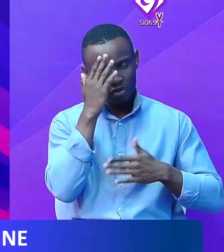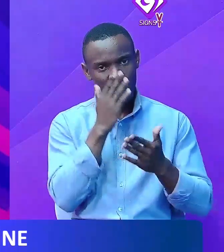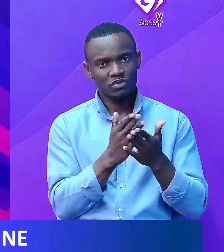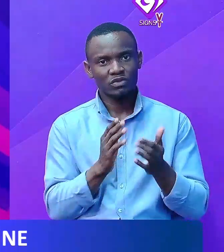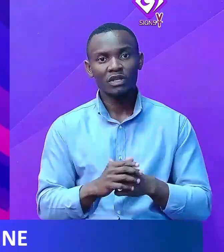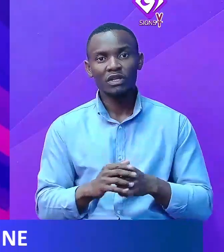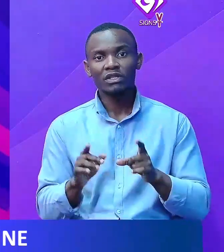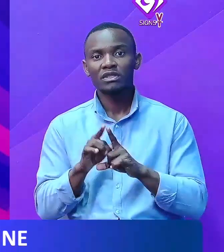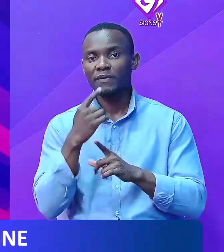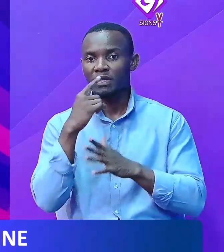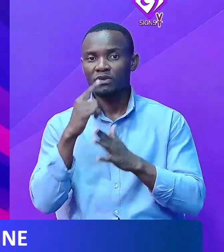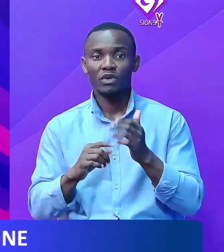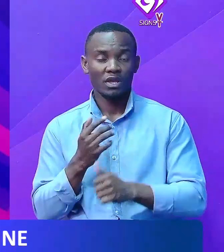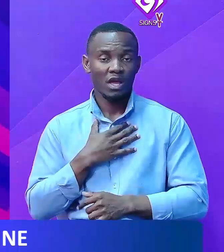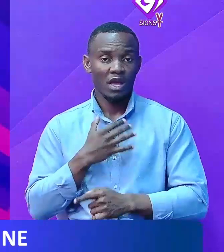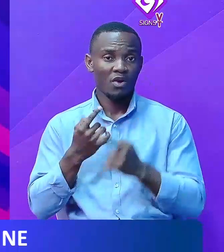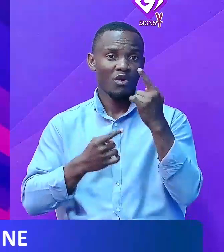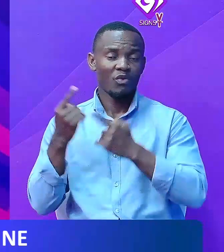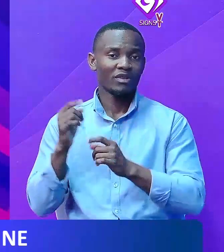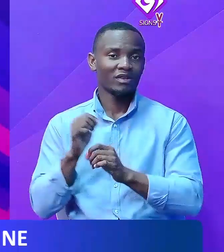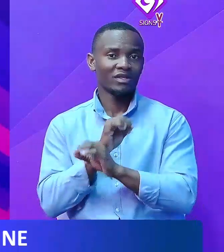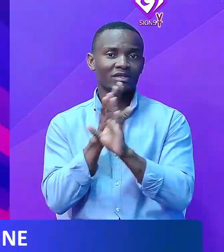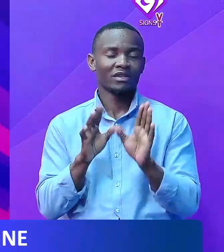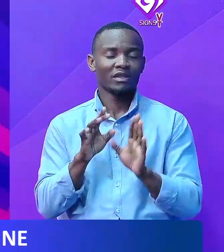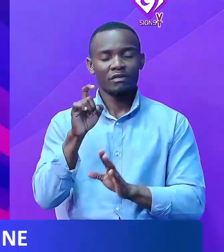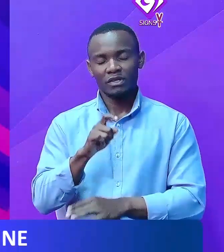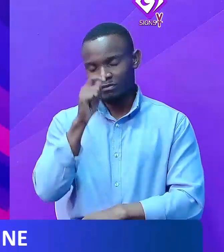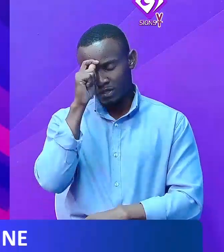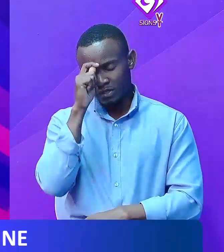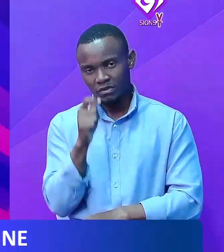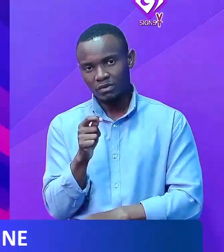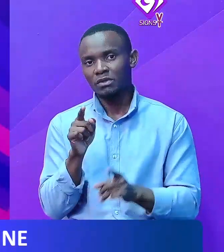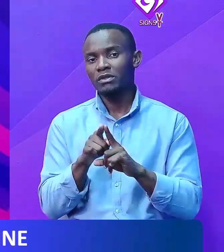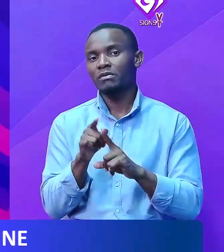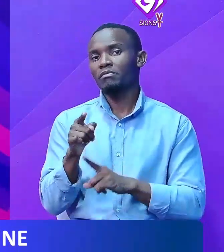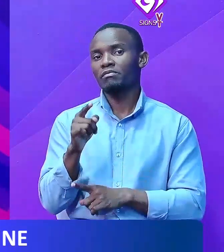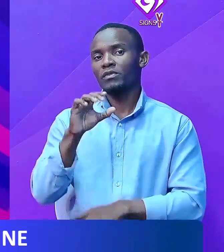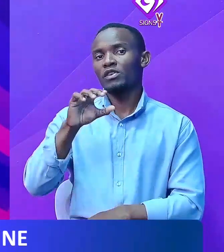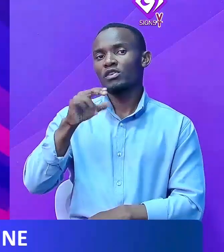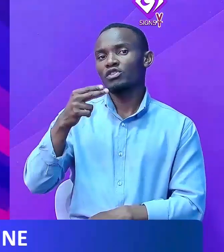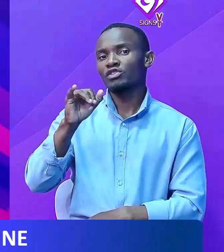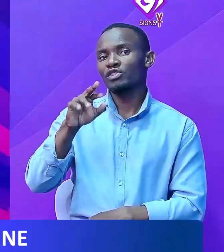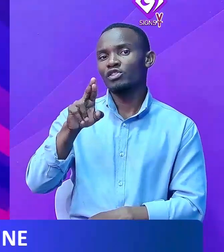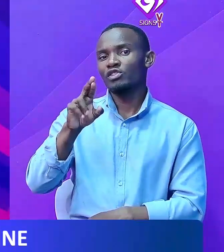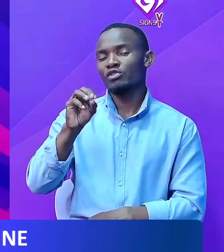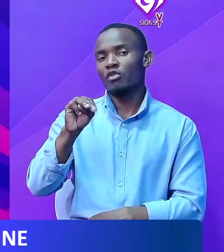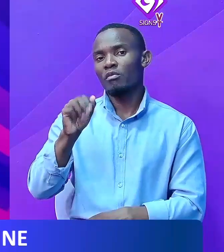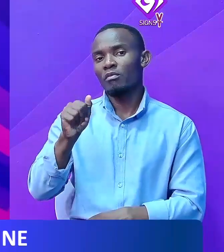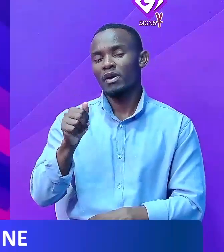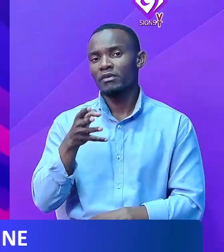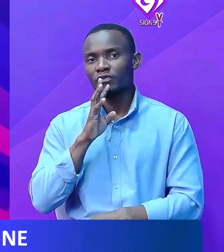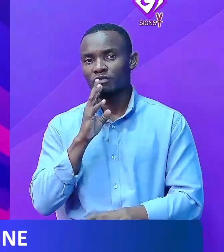"Our victory is clear. It must be respected," Chiroma said in a speech on his Facebook page from his hometown